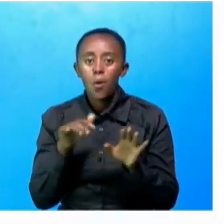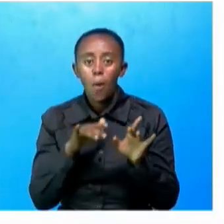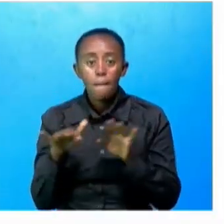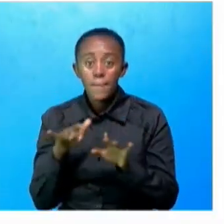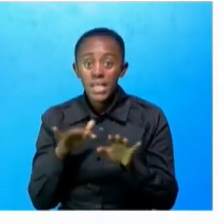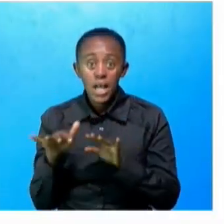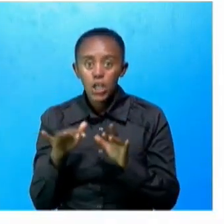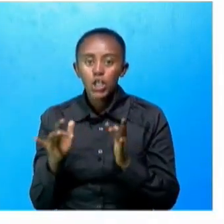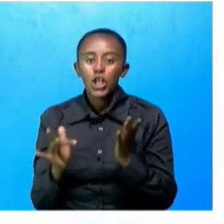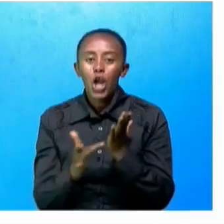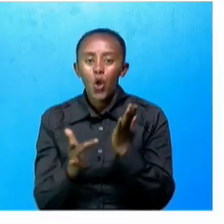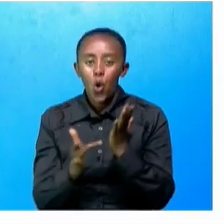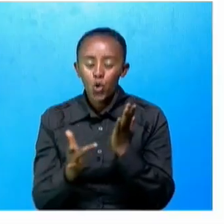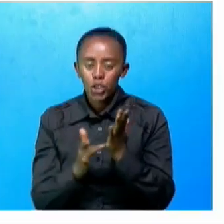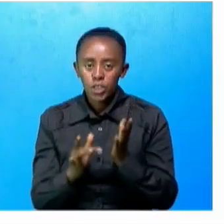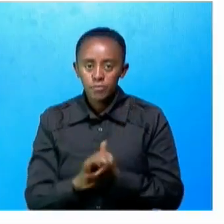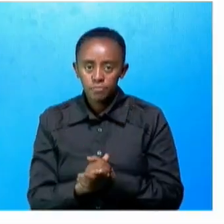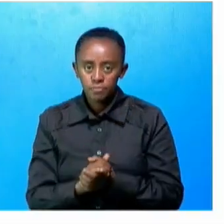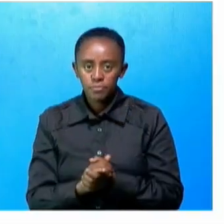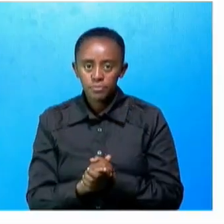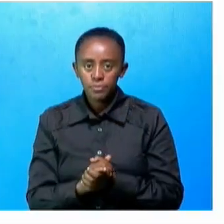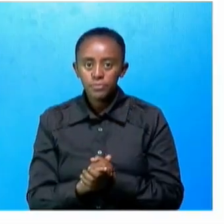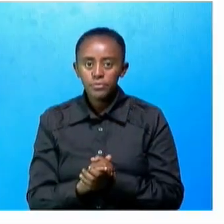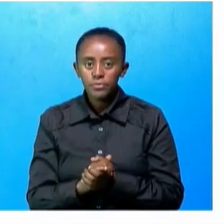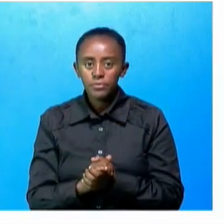interesting topic.